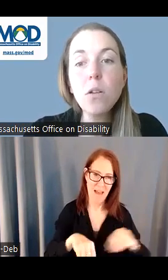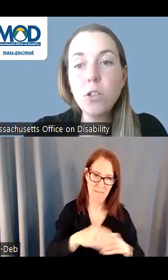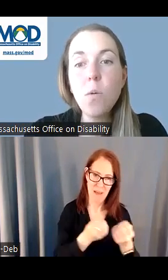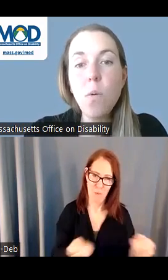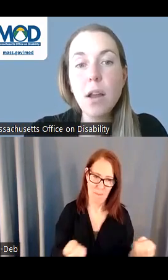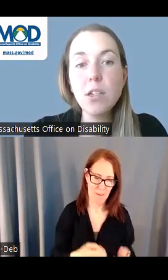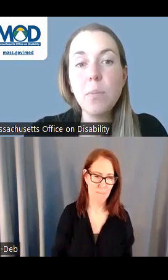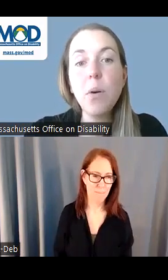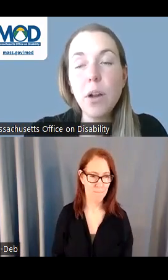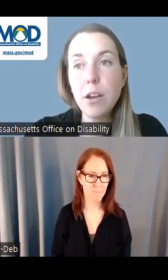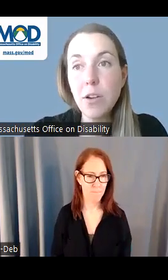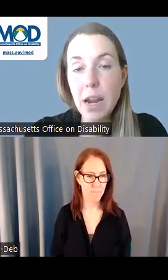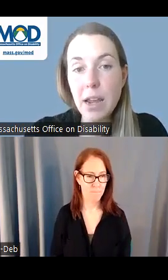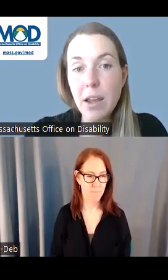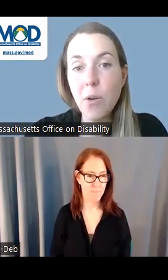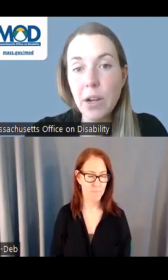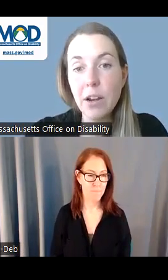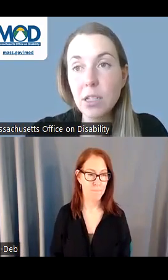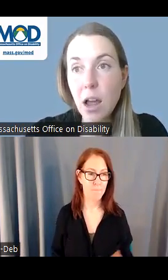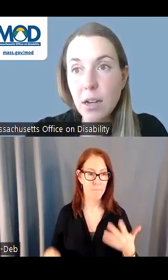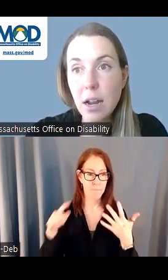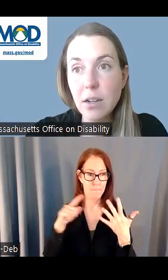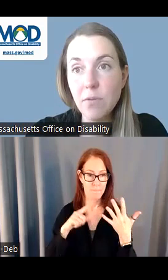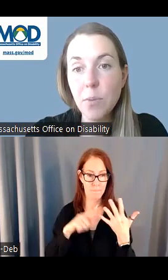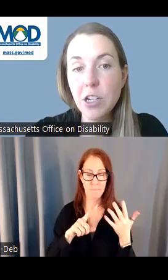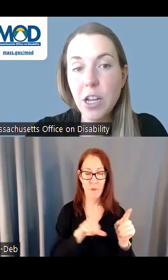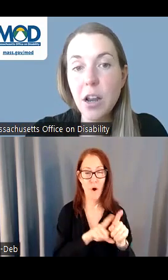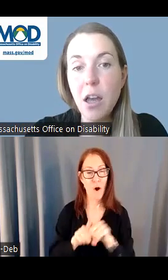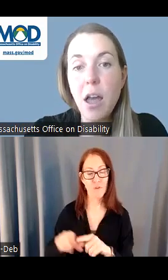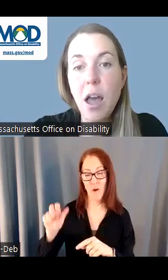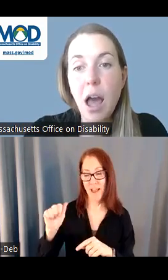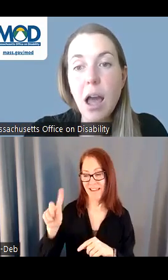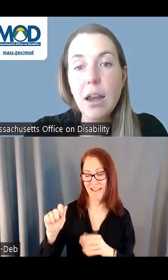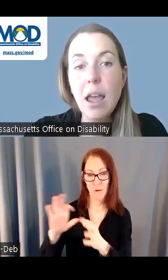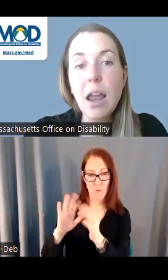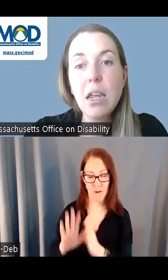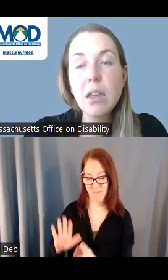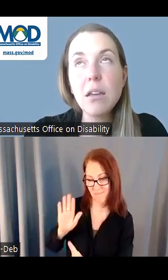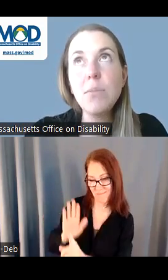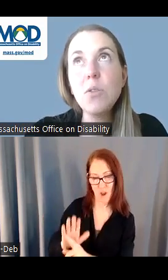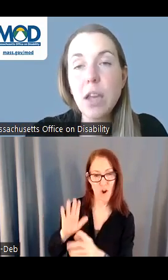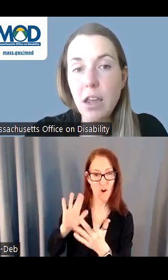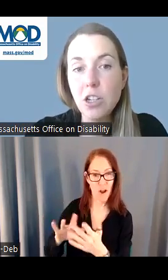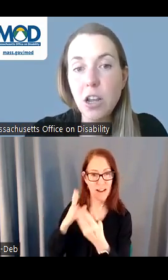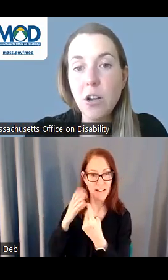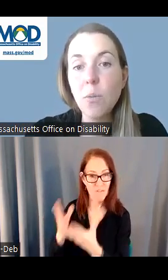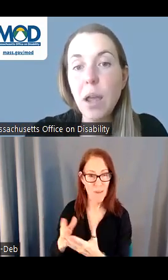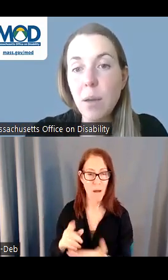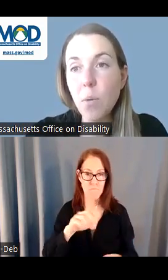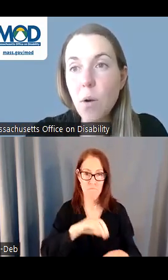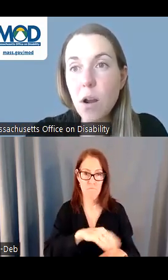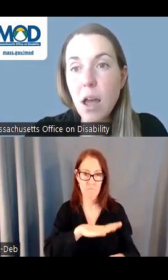You also want to put your ADA coordinator's contact information on any communication